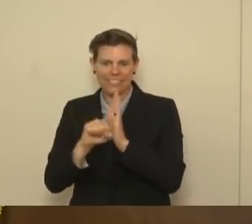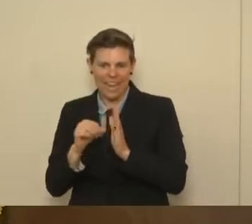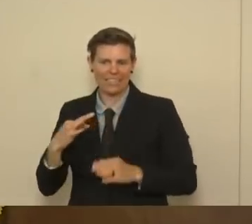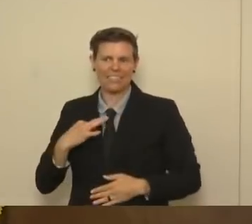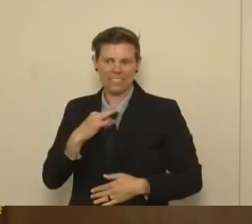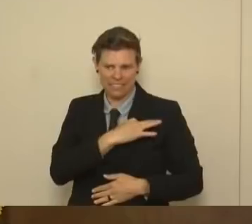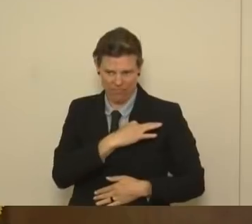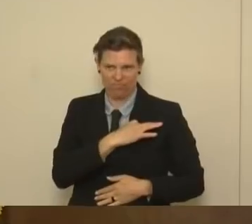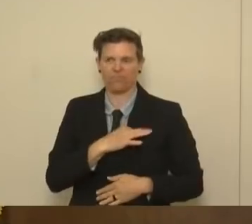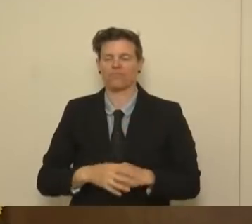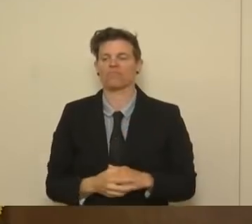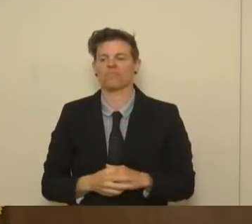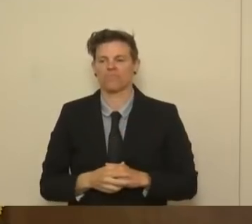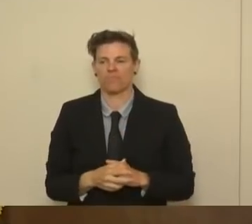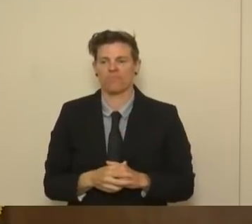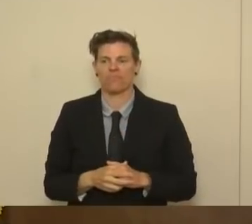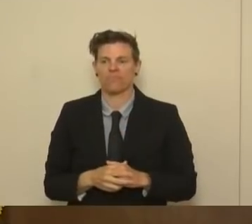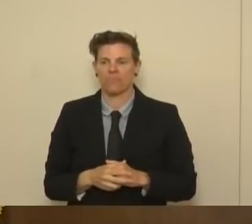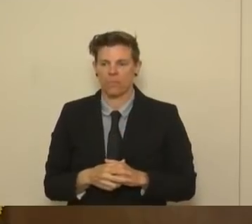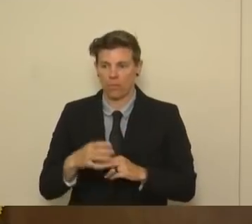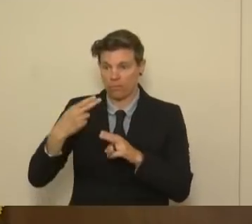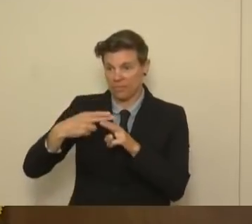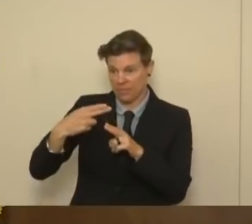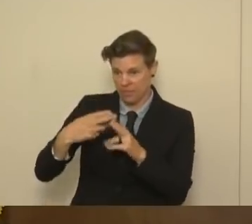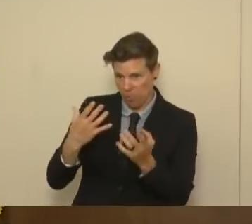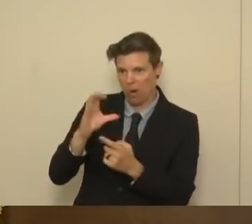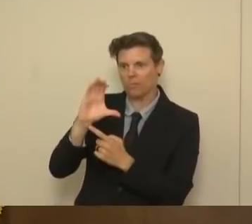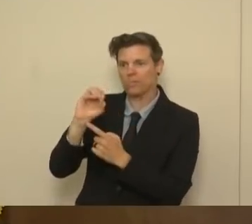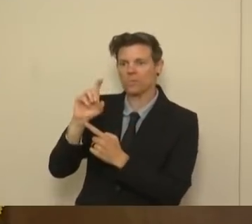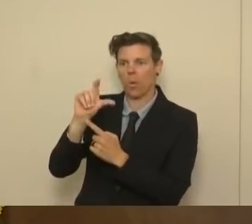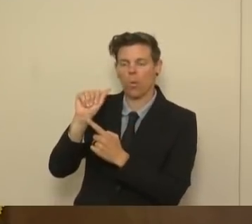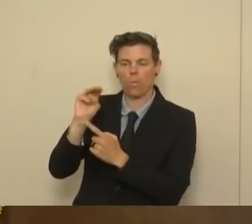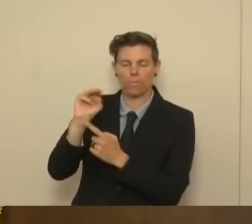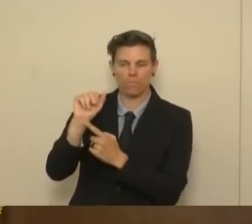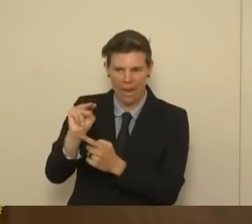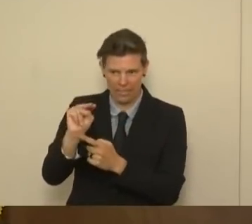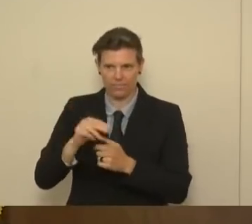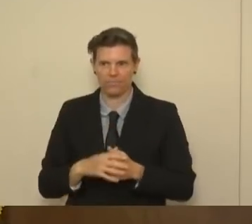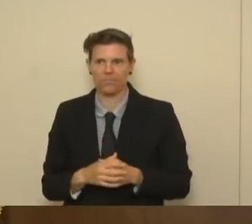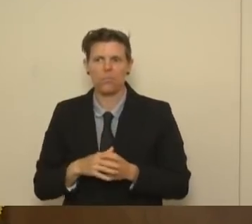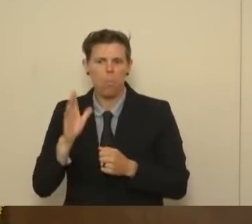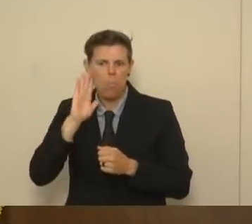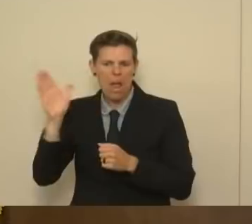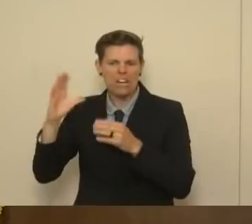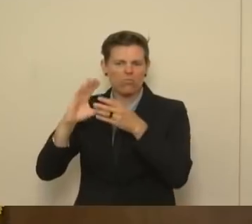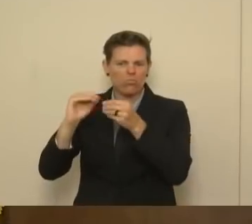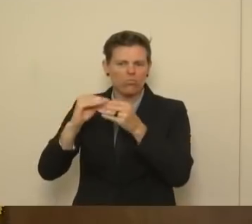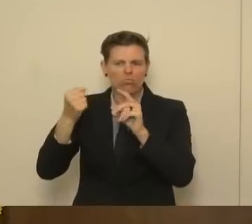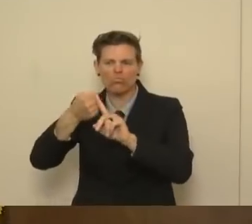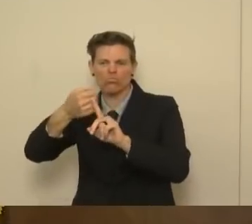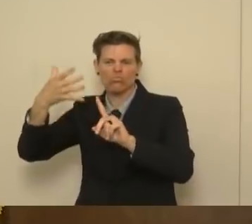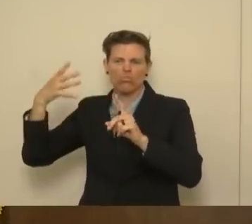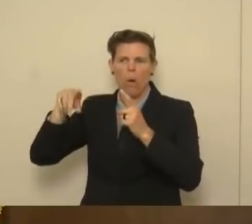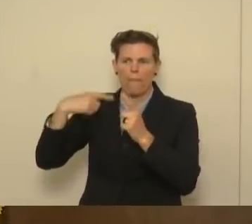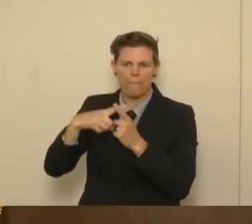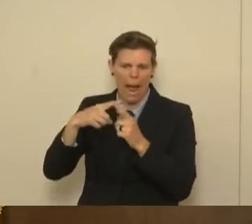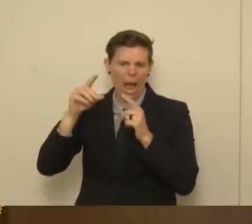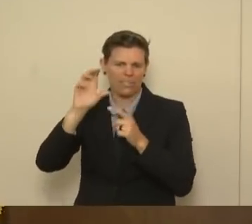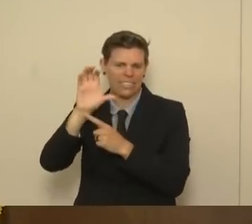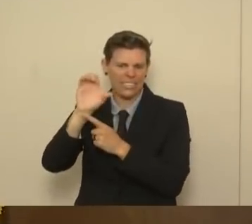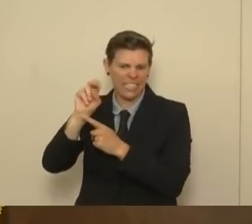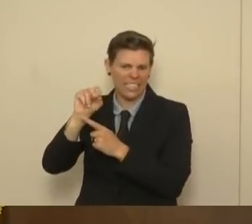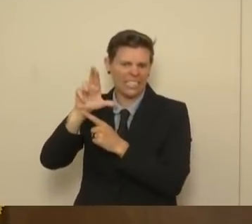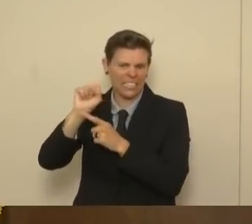shortly. And I want to thank iCount New Mexico for providing these masks to all the folks who are working on